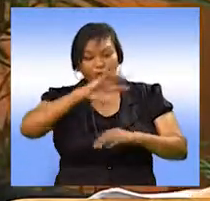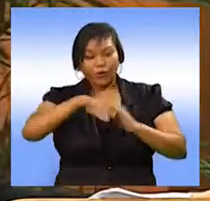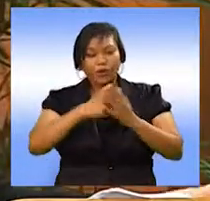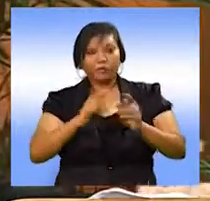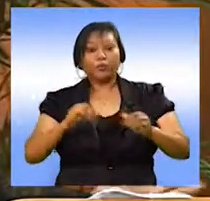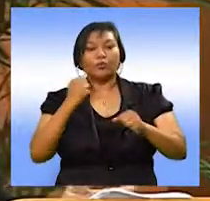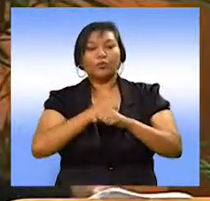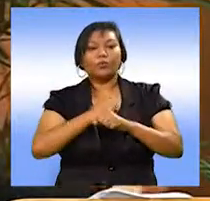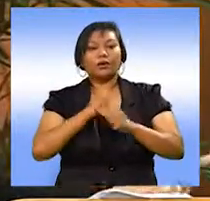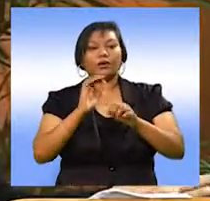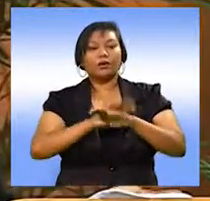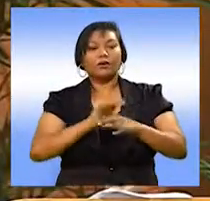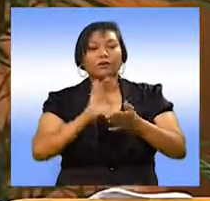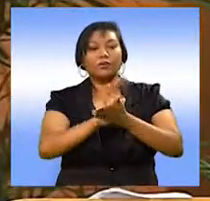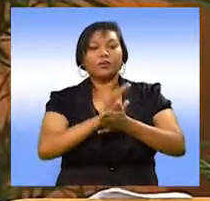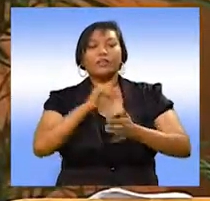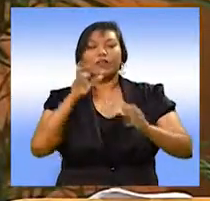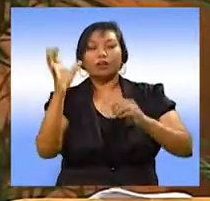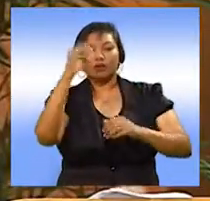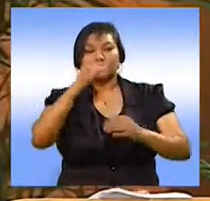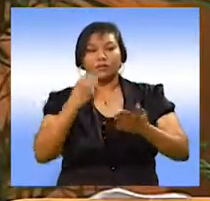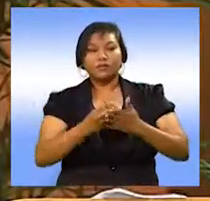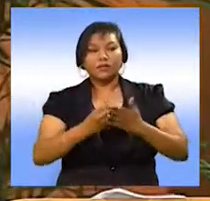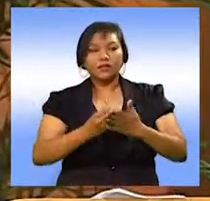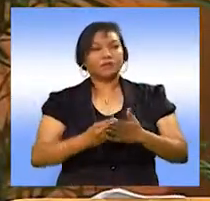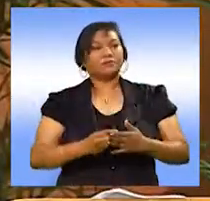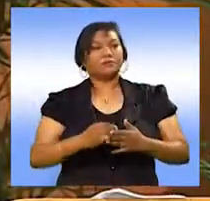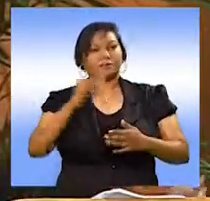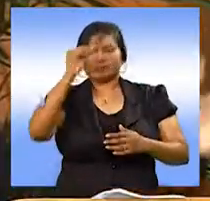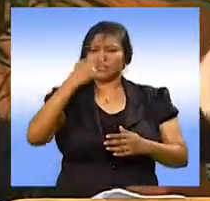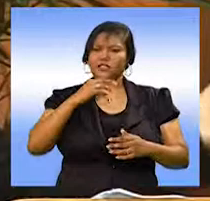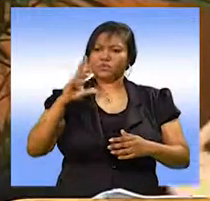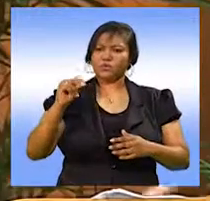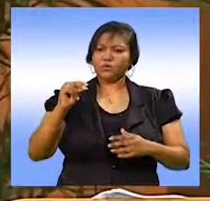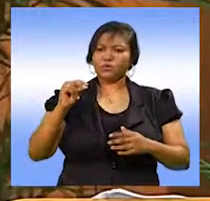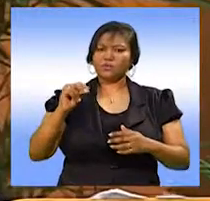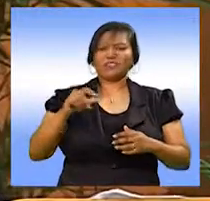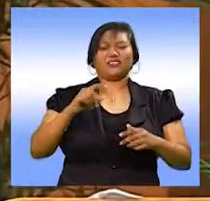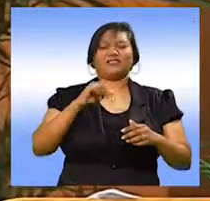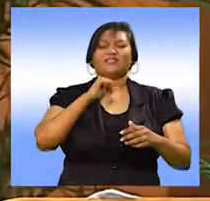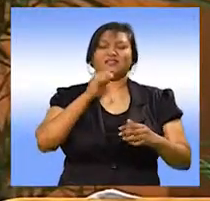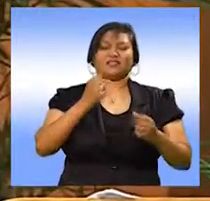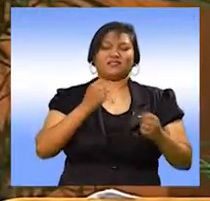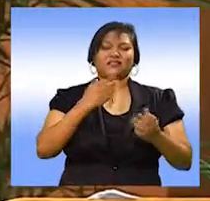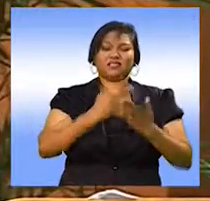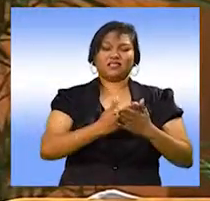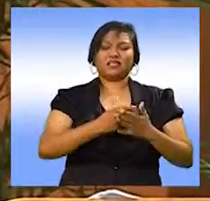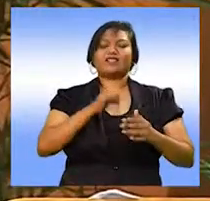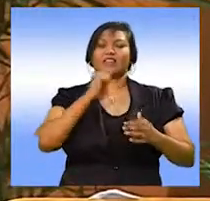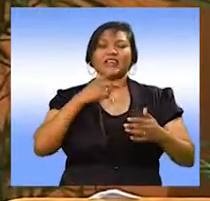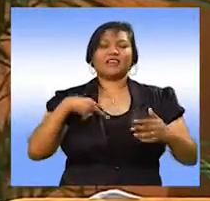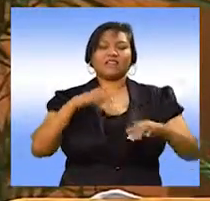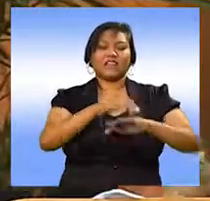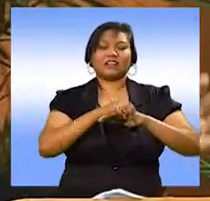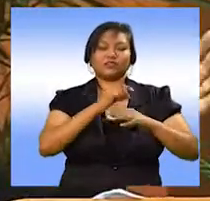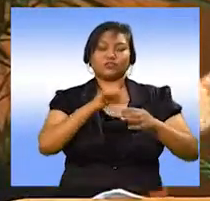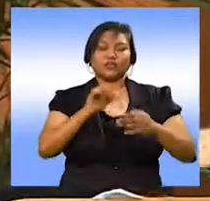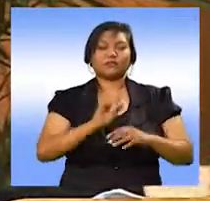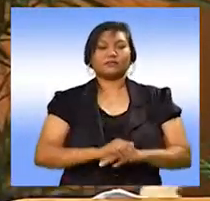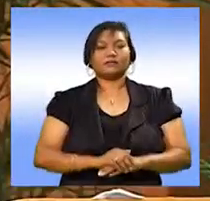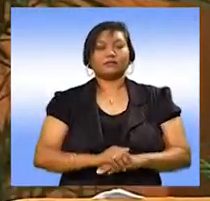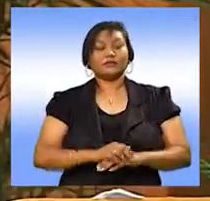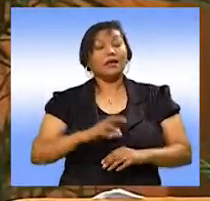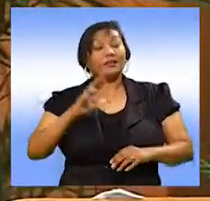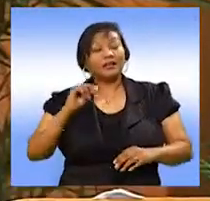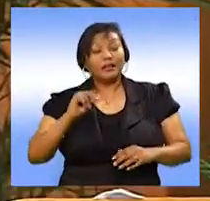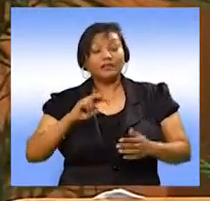this, So you have to remove it. He looks at me and he says, it ain't worth much, it have no subtitle. Doesn't take